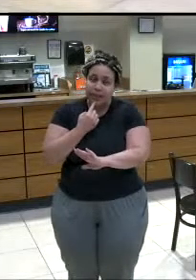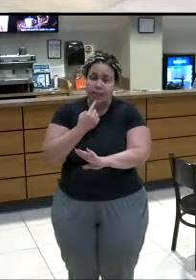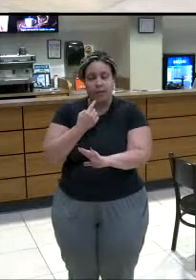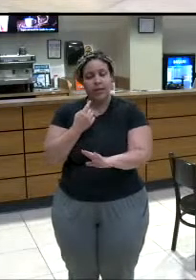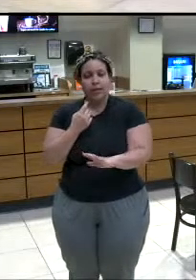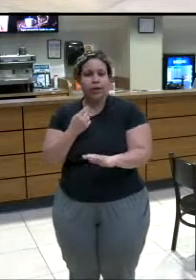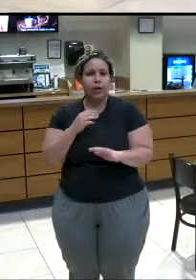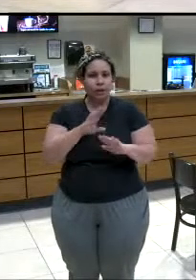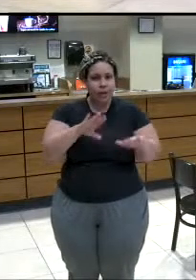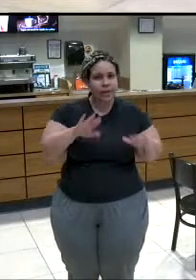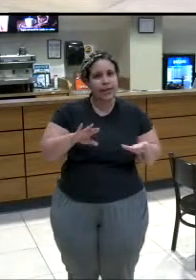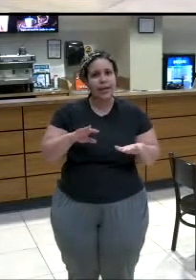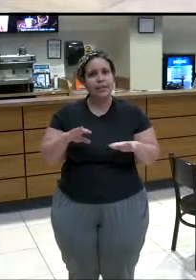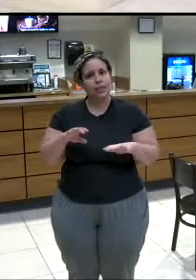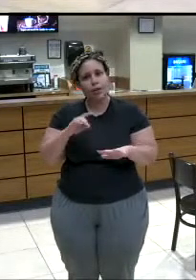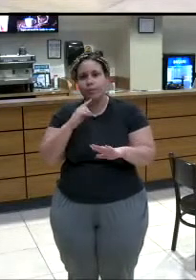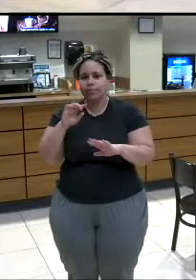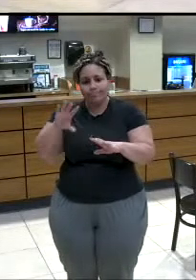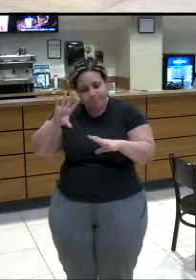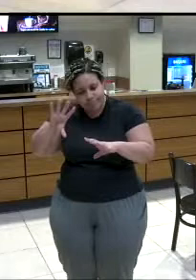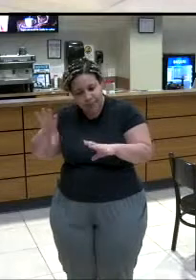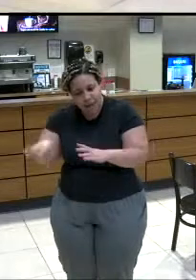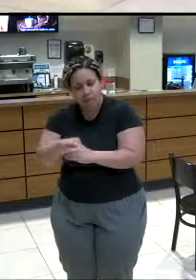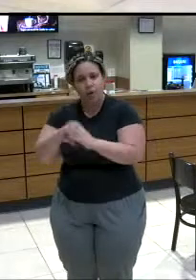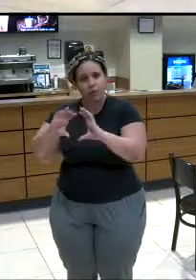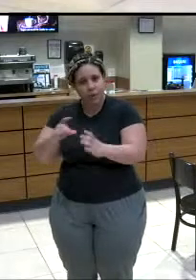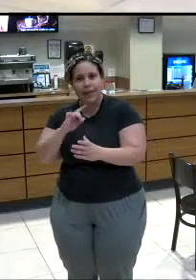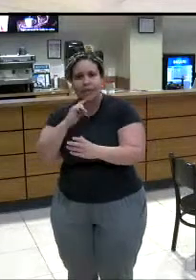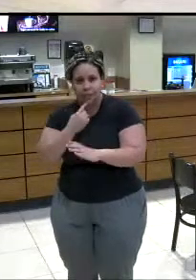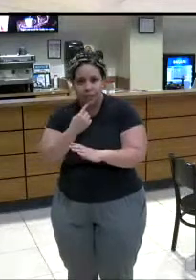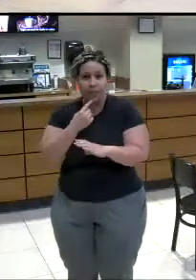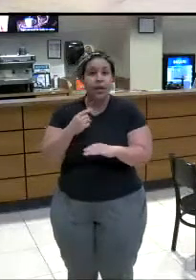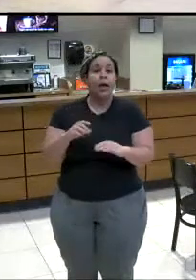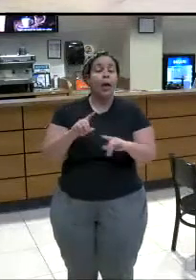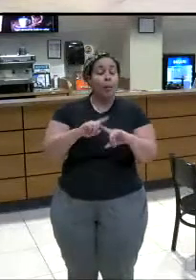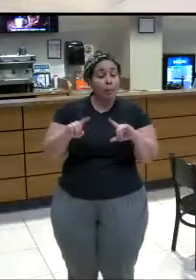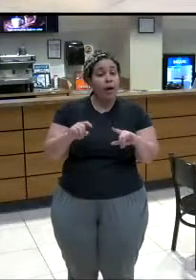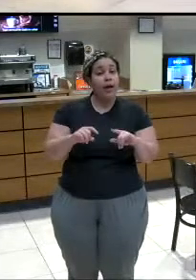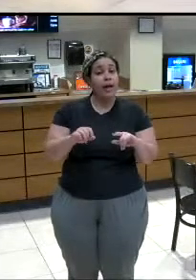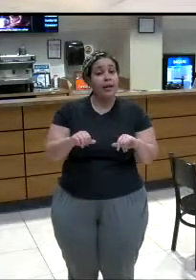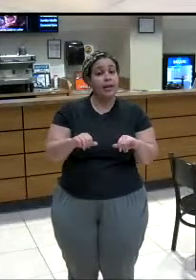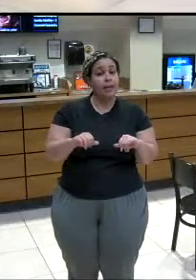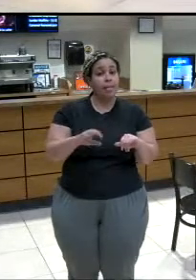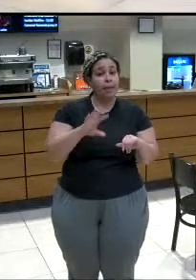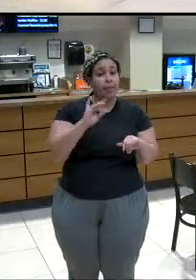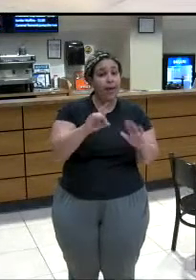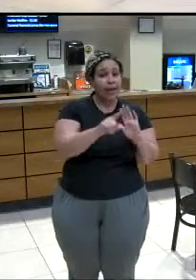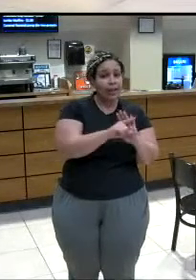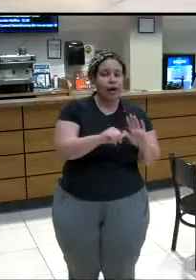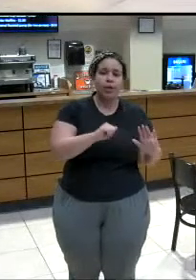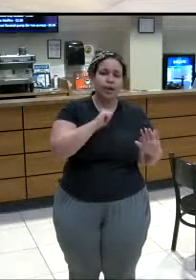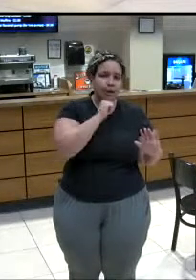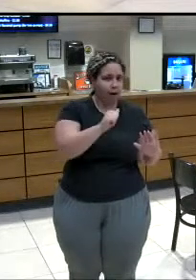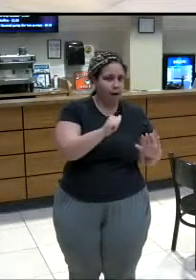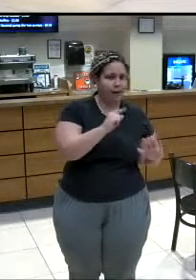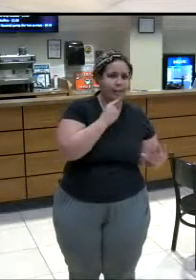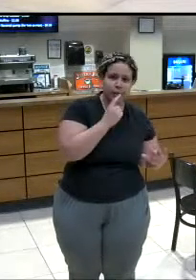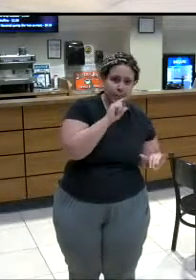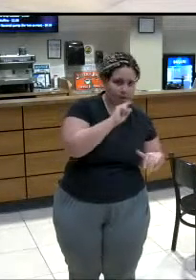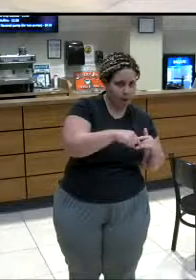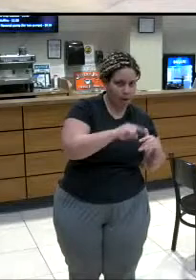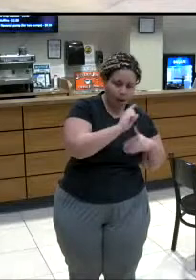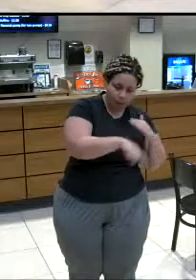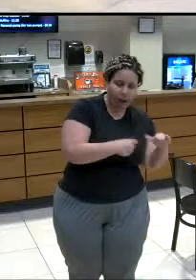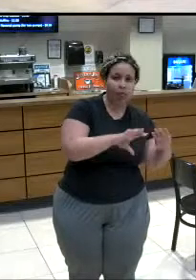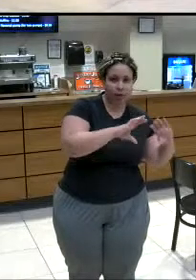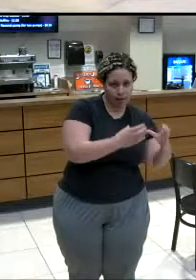the 8th grade physical science, did not take that course seriously. So we have created a structure where all of our kids will